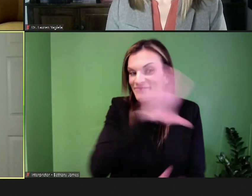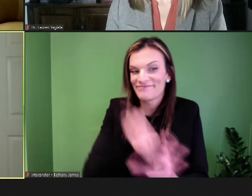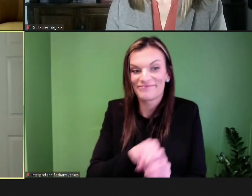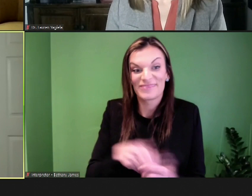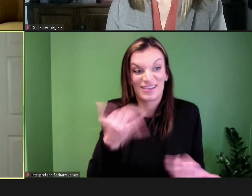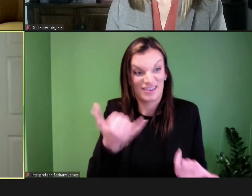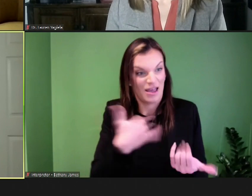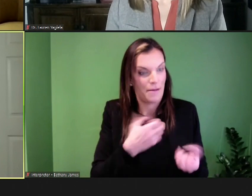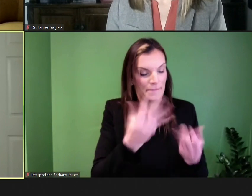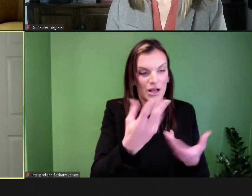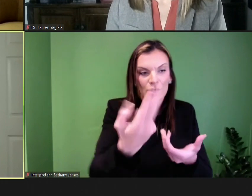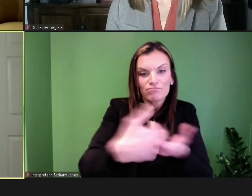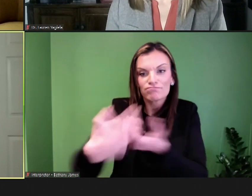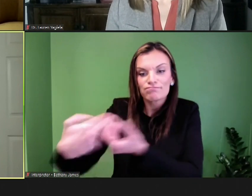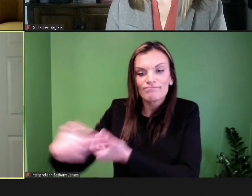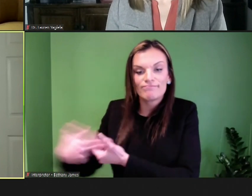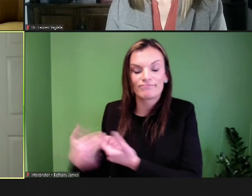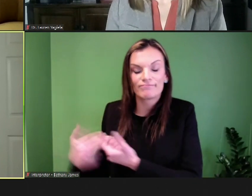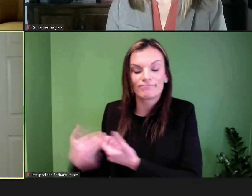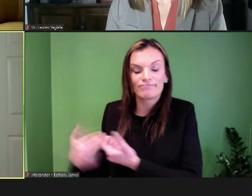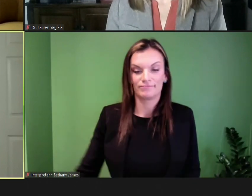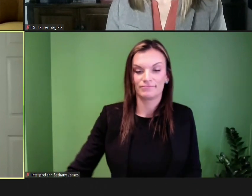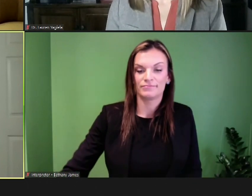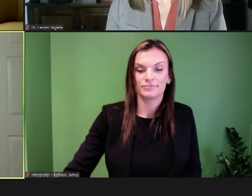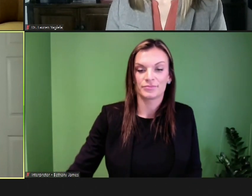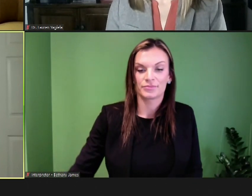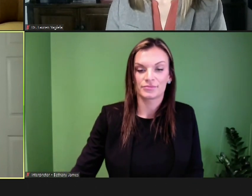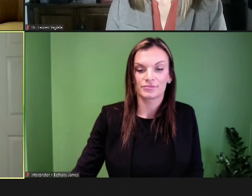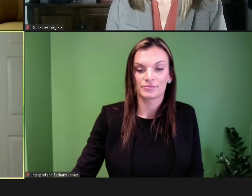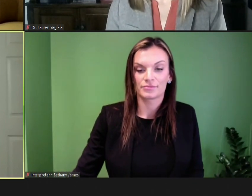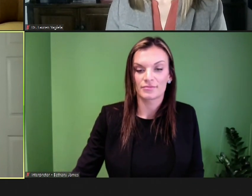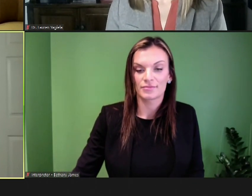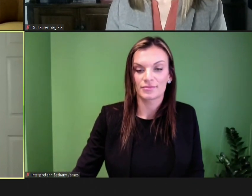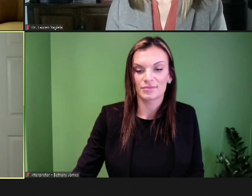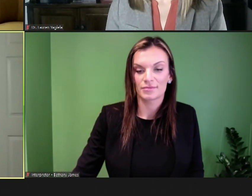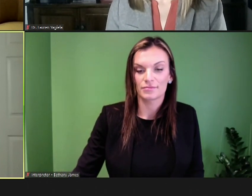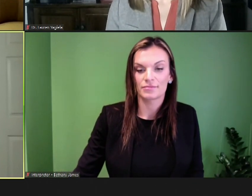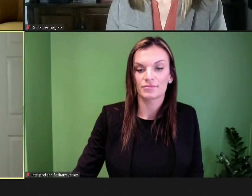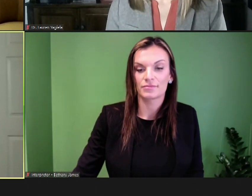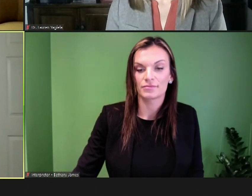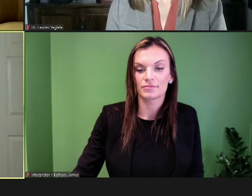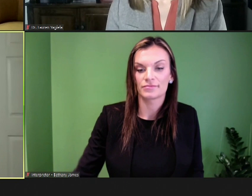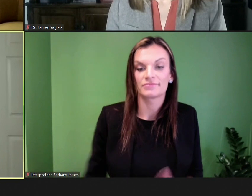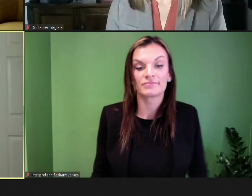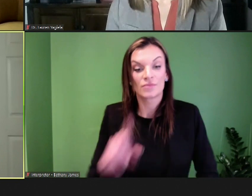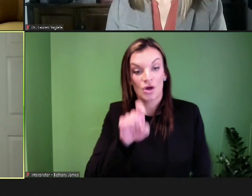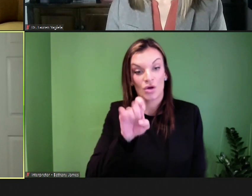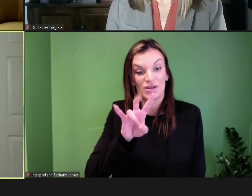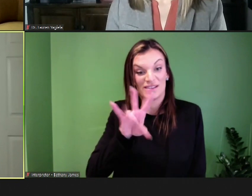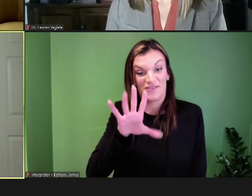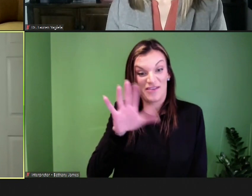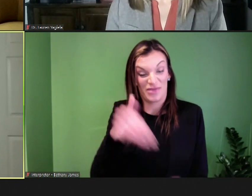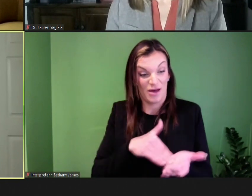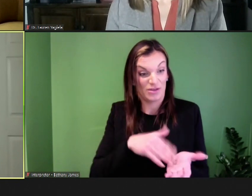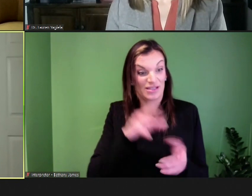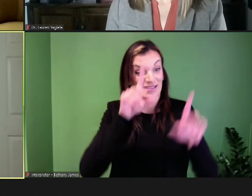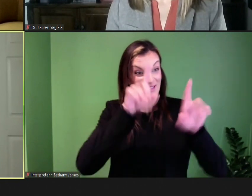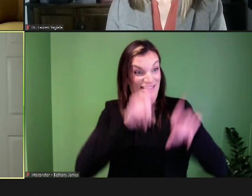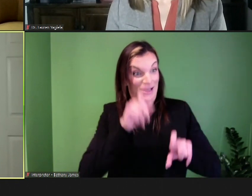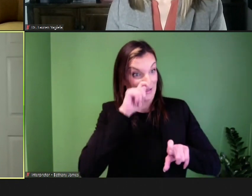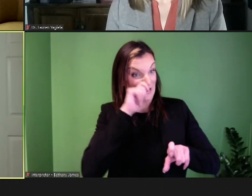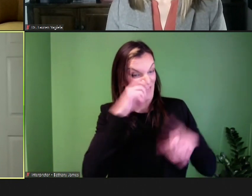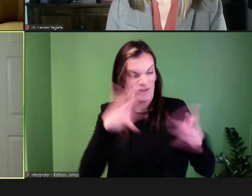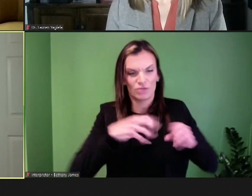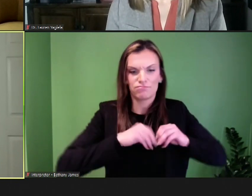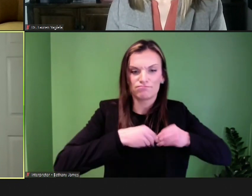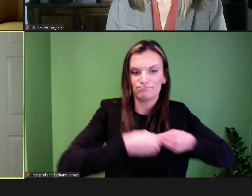day. So far, this program has allowed us to distribute 175,000 over-the-counter test kits directly to